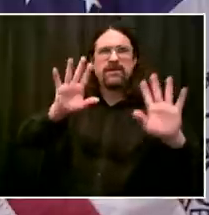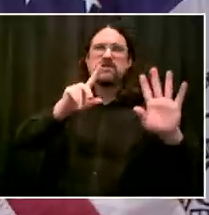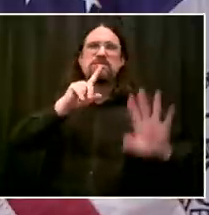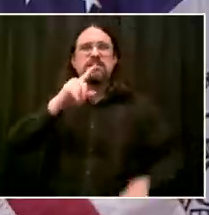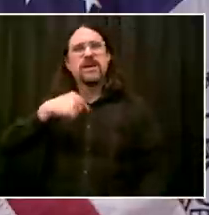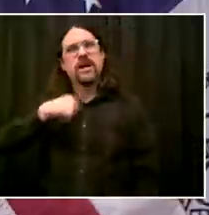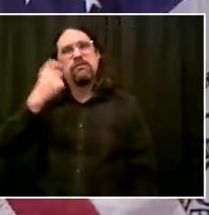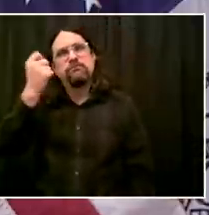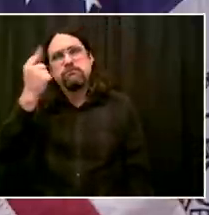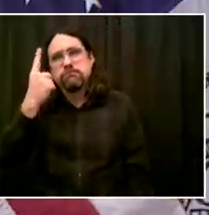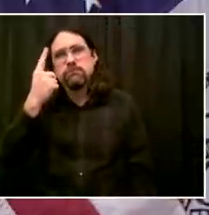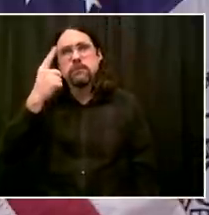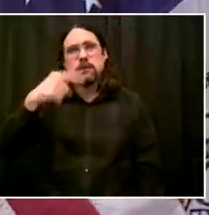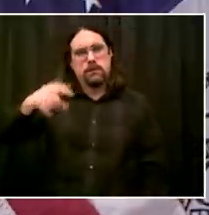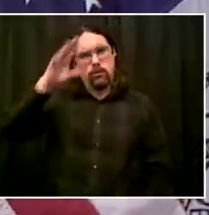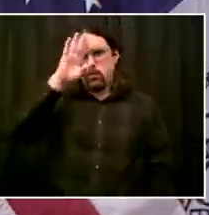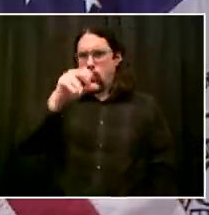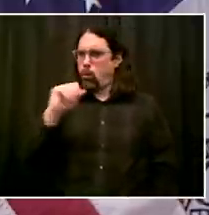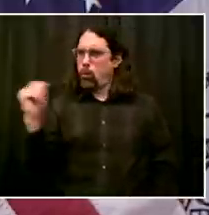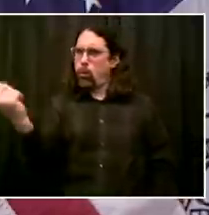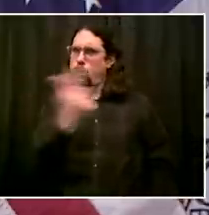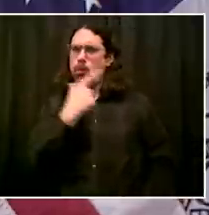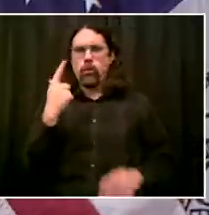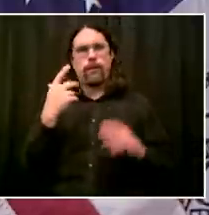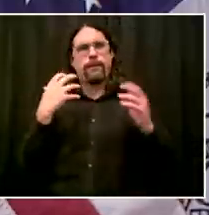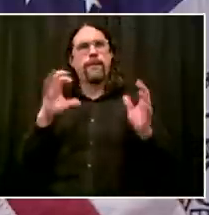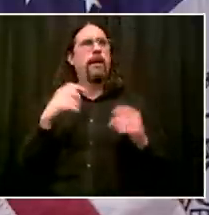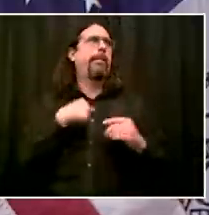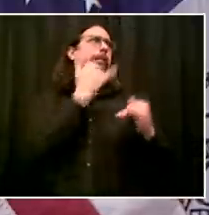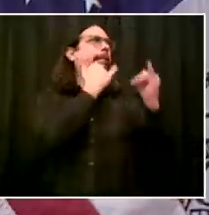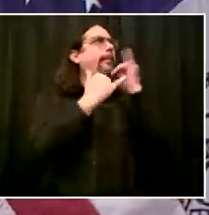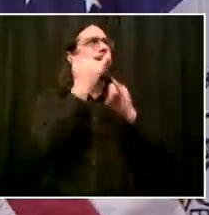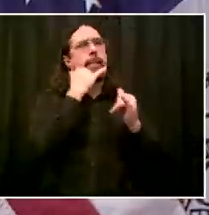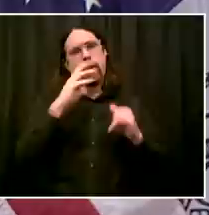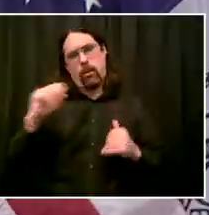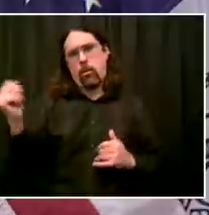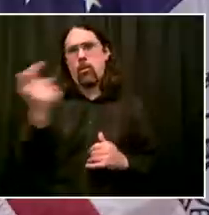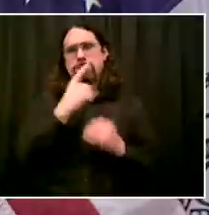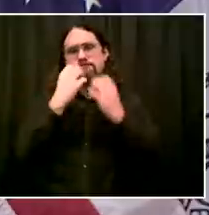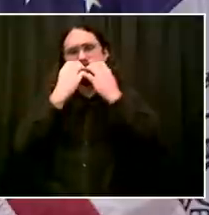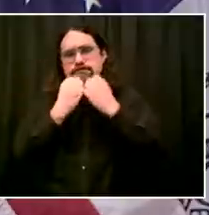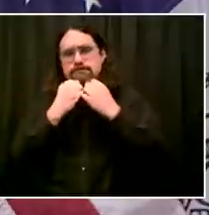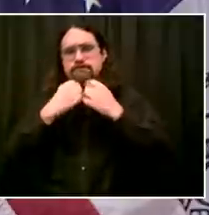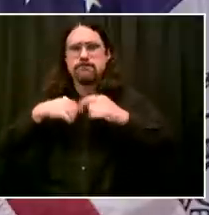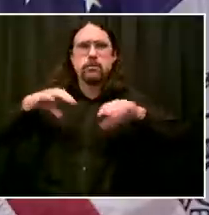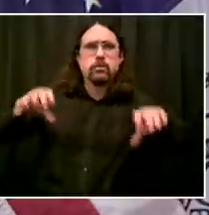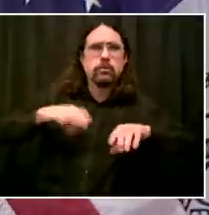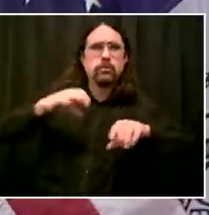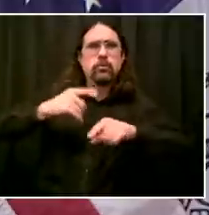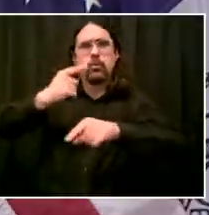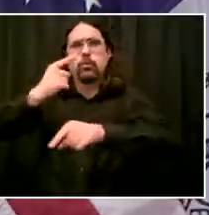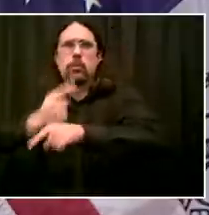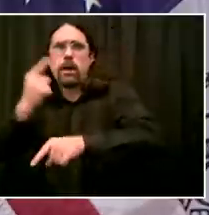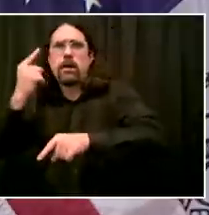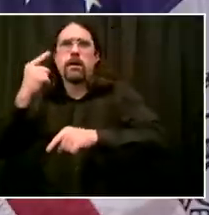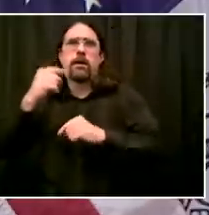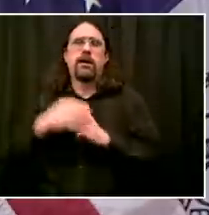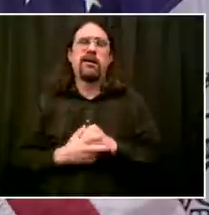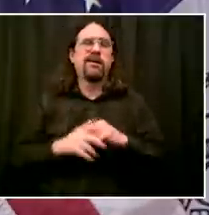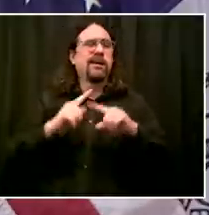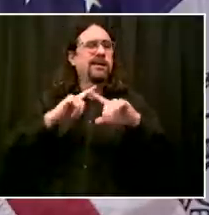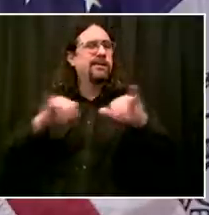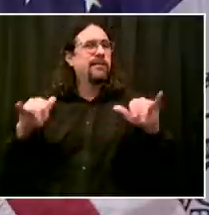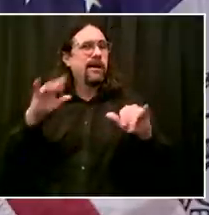Sometimes it helps to think about the alternative. If we get a little too loose, we're going to start going backwards. And the last thing we want is more restrictions on our lives. So I'm going